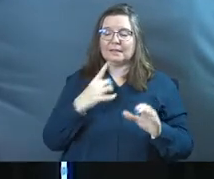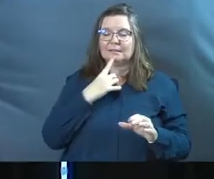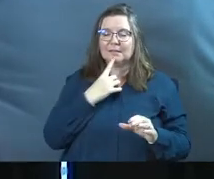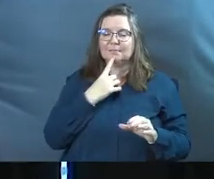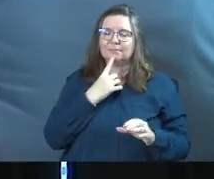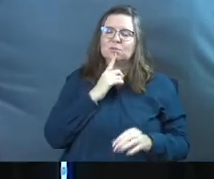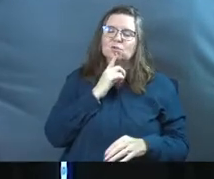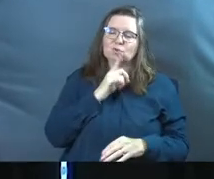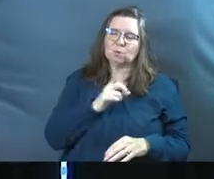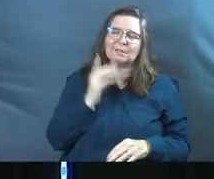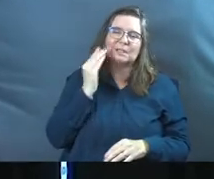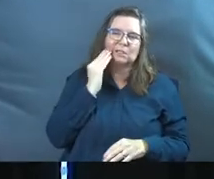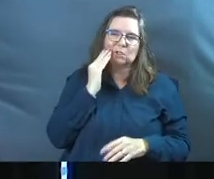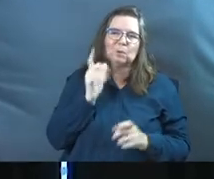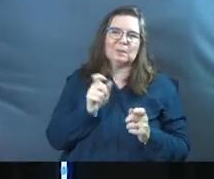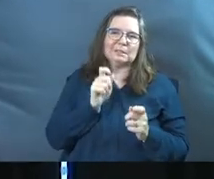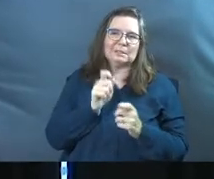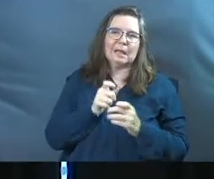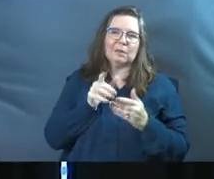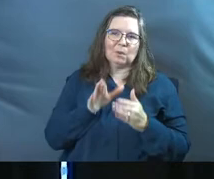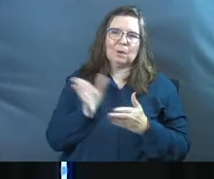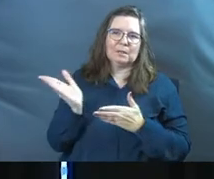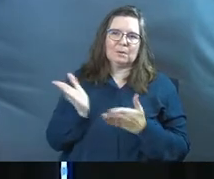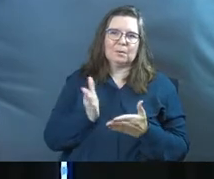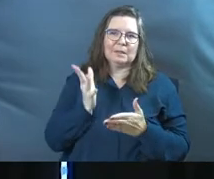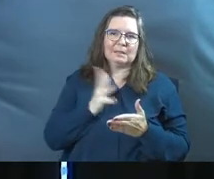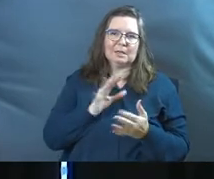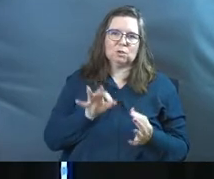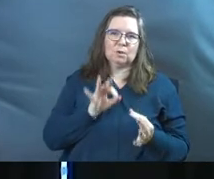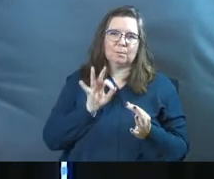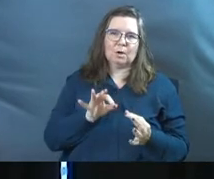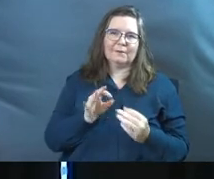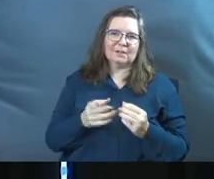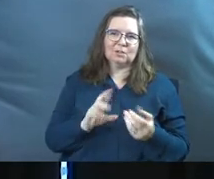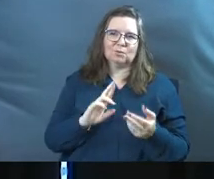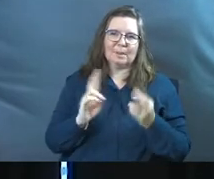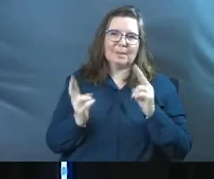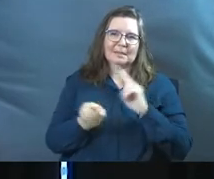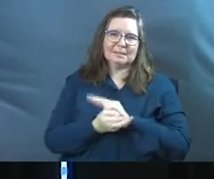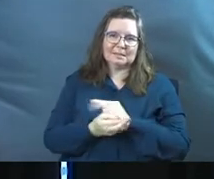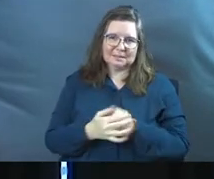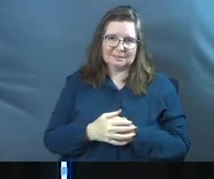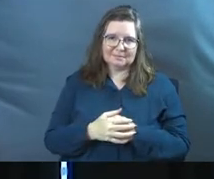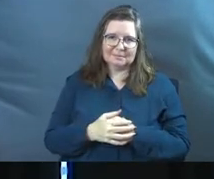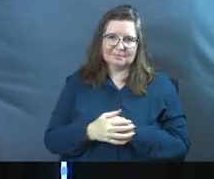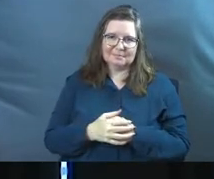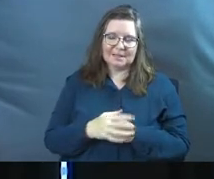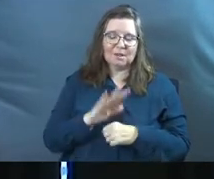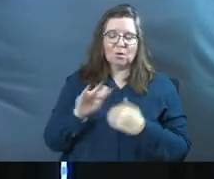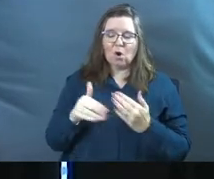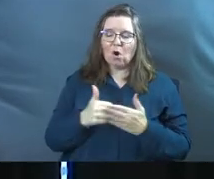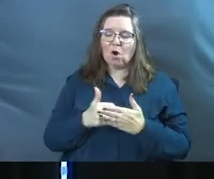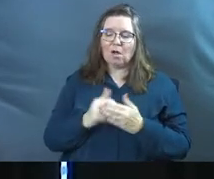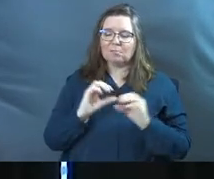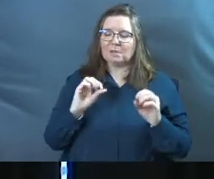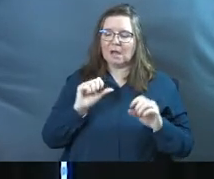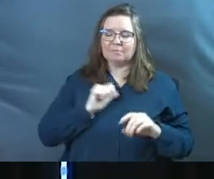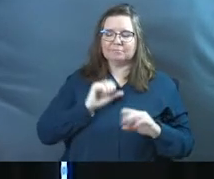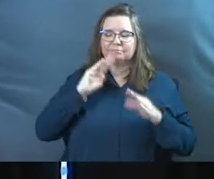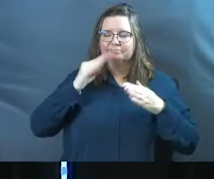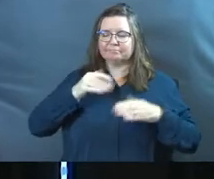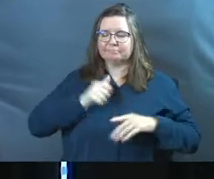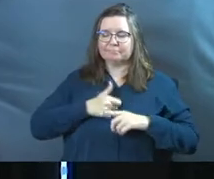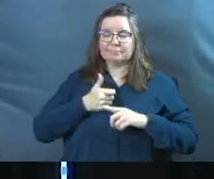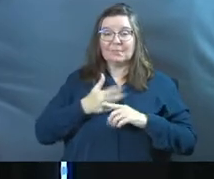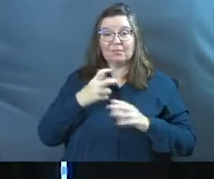say, surely he knew exactly the way to bring these guys to perfect repentance. This was all selfless the whole time. And if